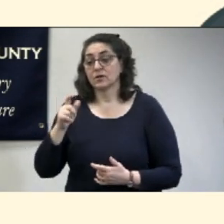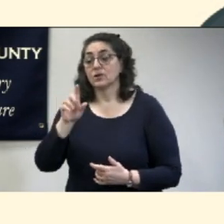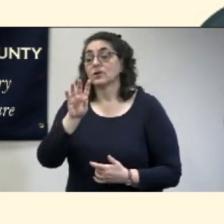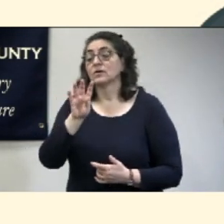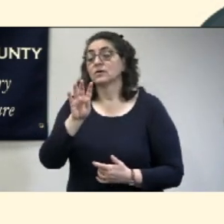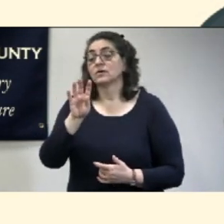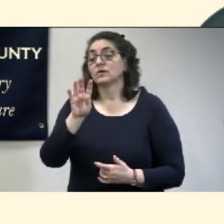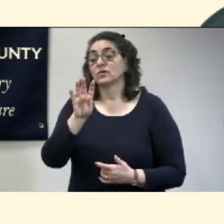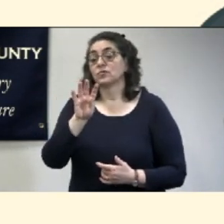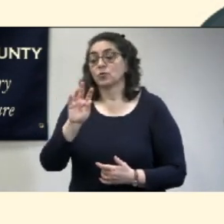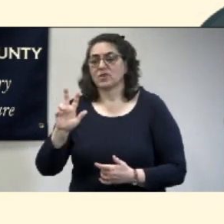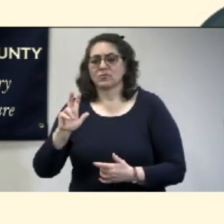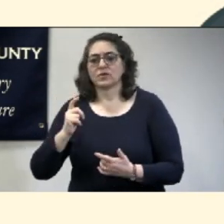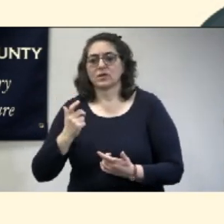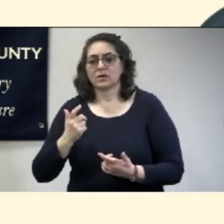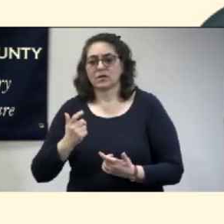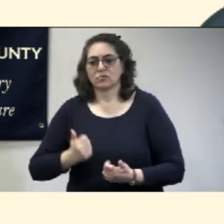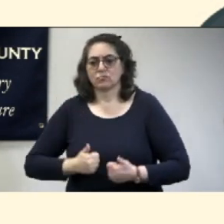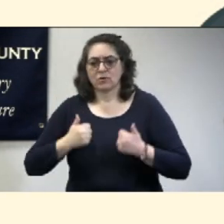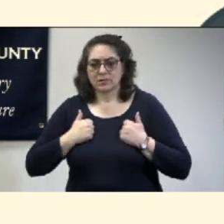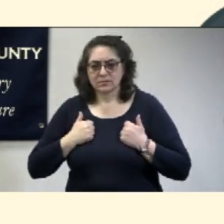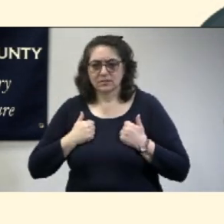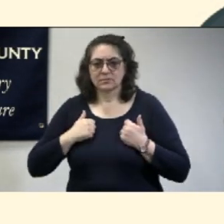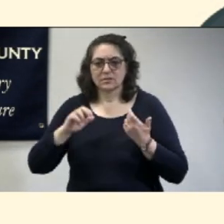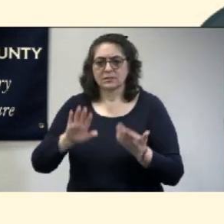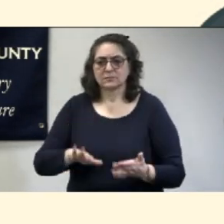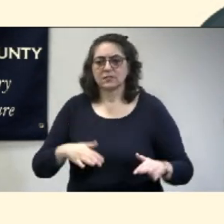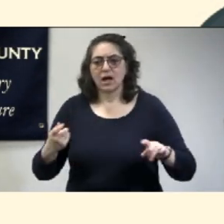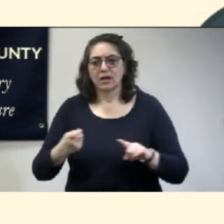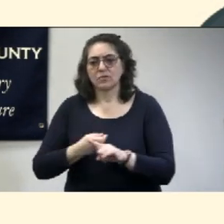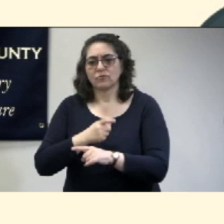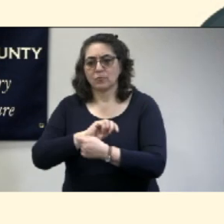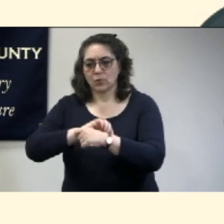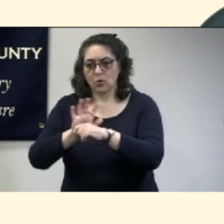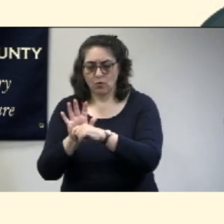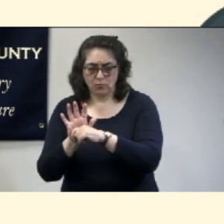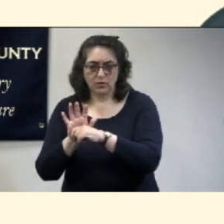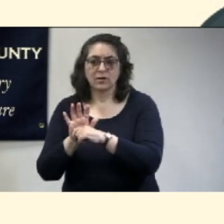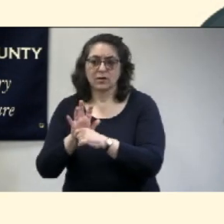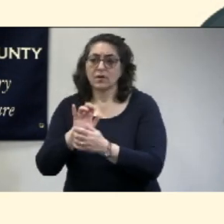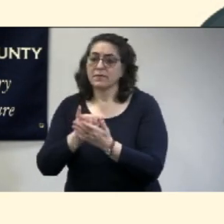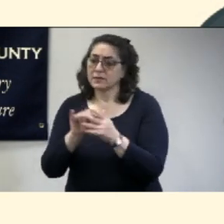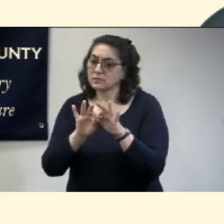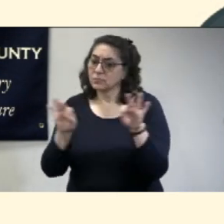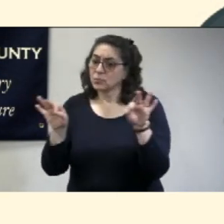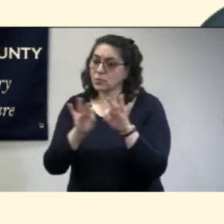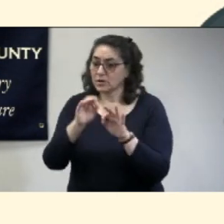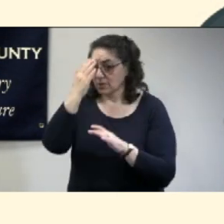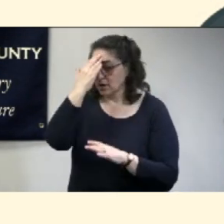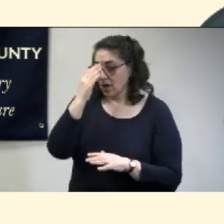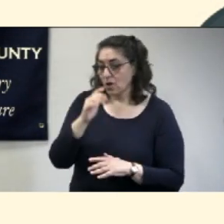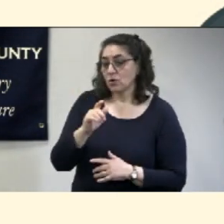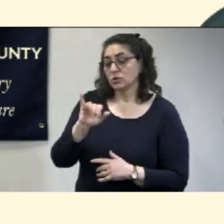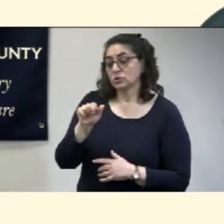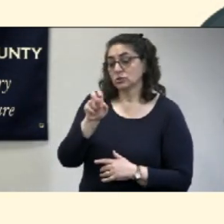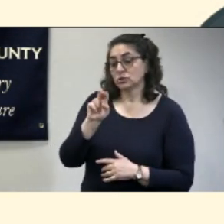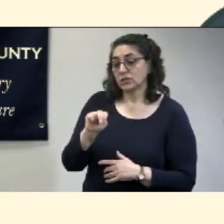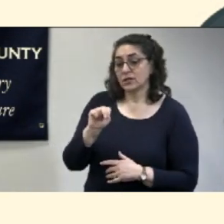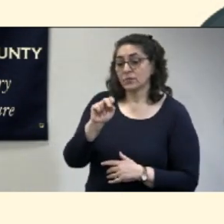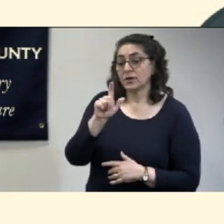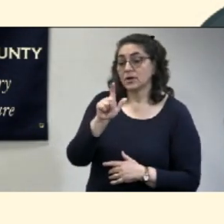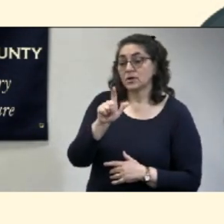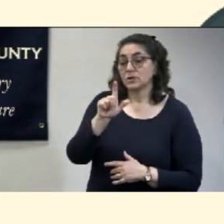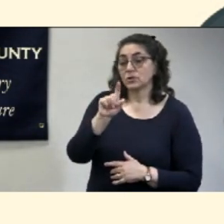COVID. And that's huge, and that's important to know. In January of 2024, we have already